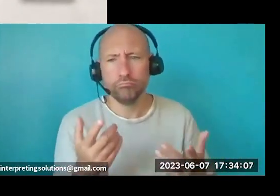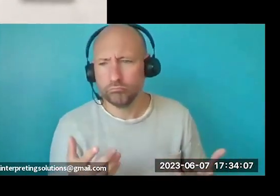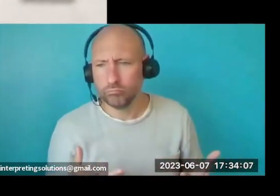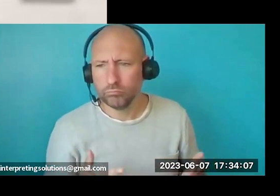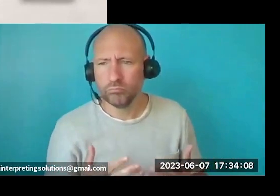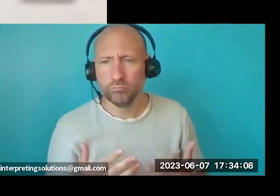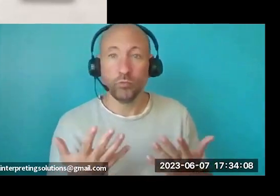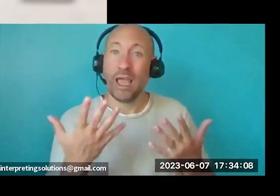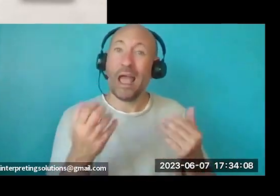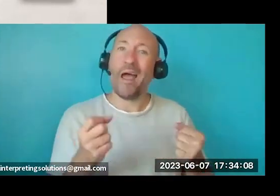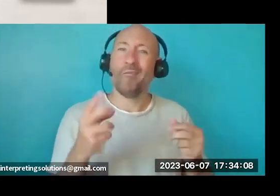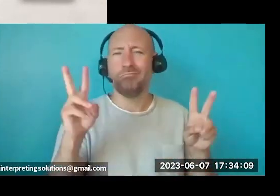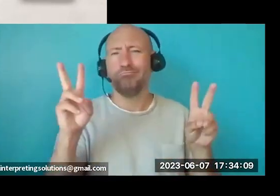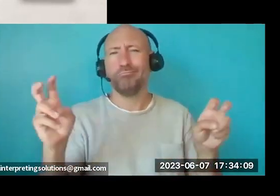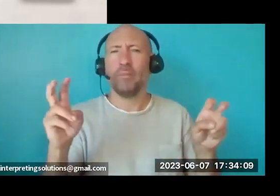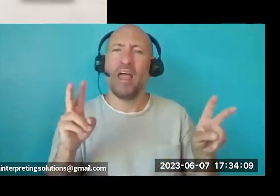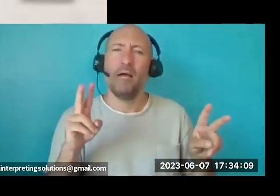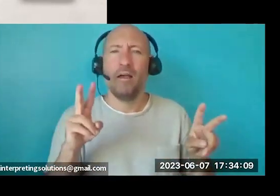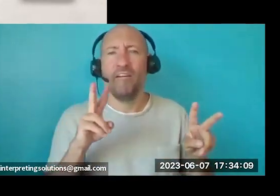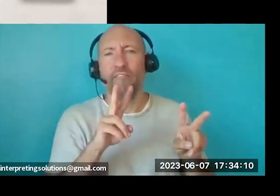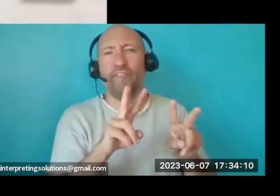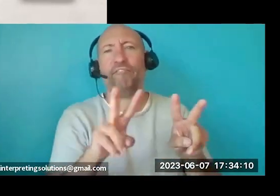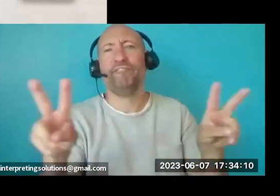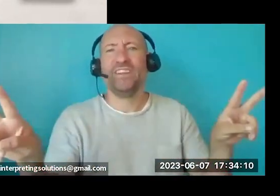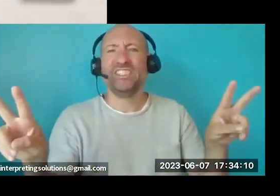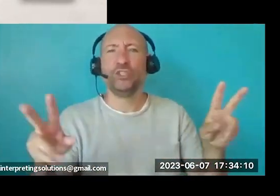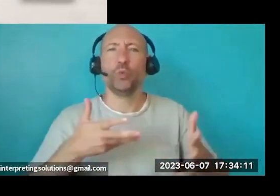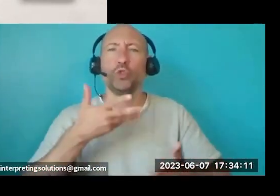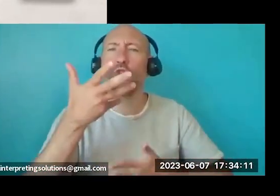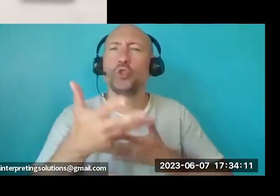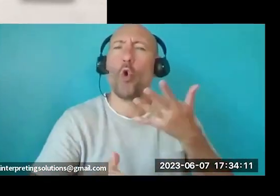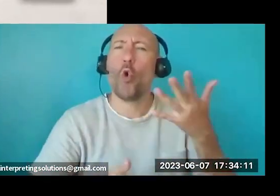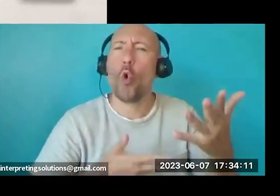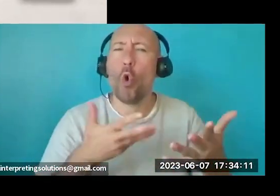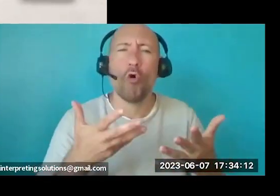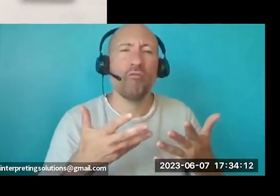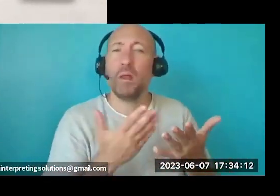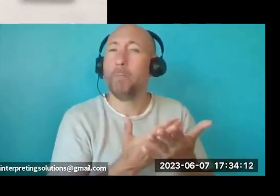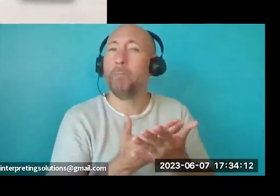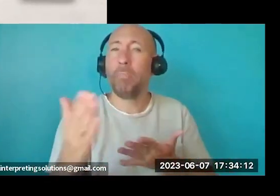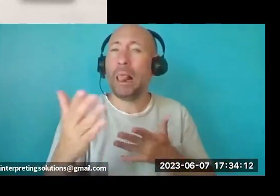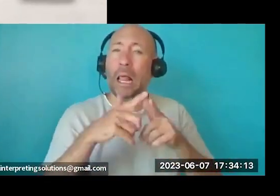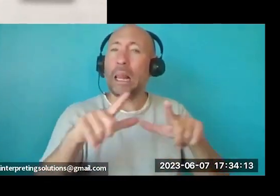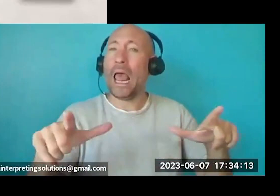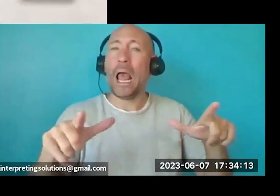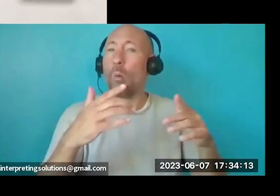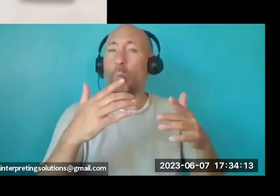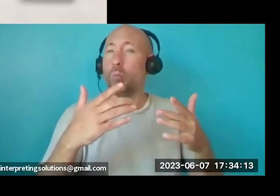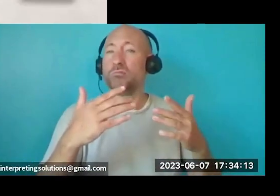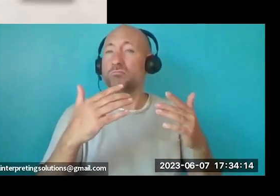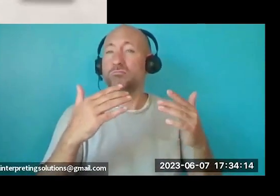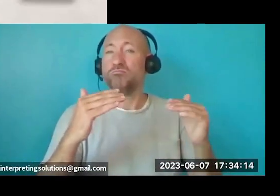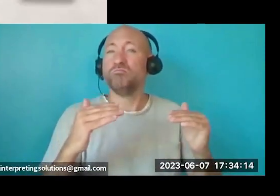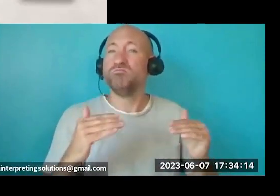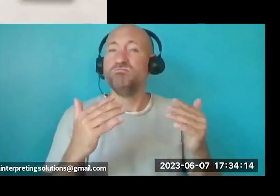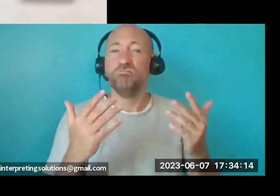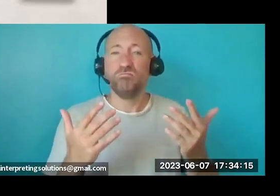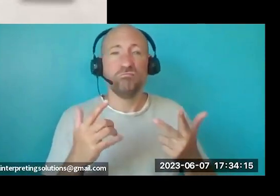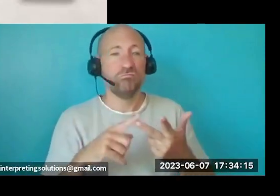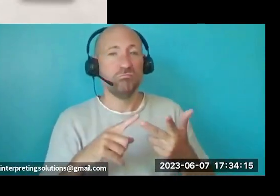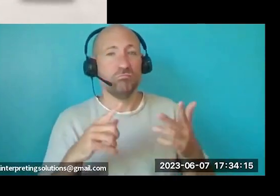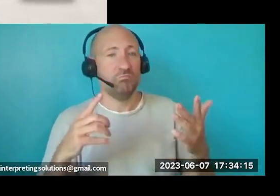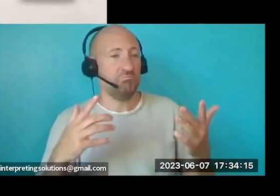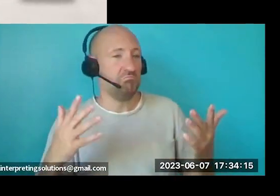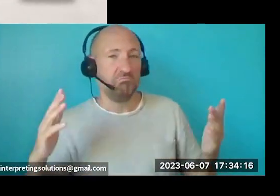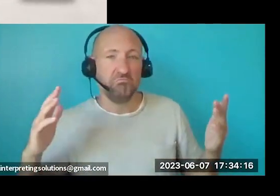We're creating a visual story, which is a kind of a plain language sort of easy read guide to the work, which sort of